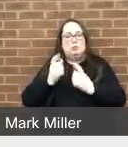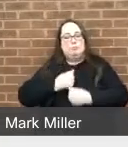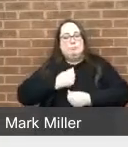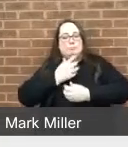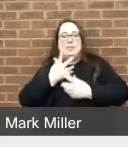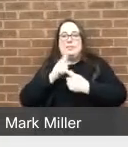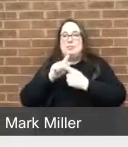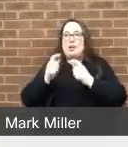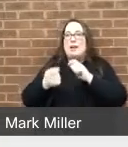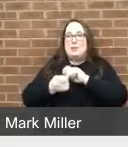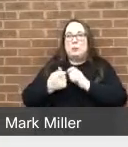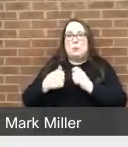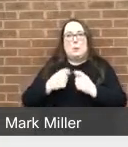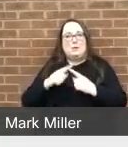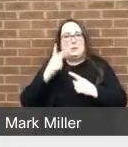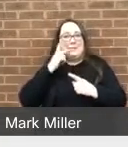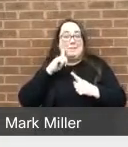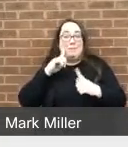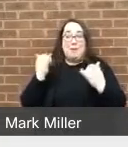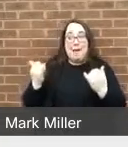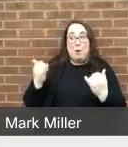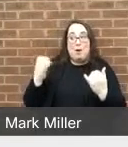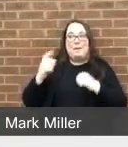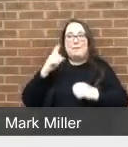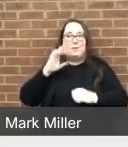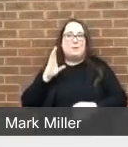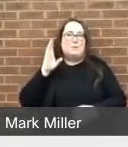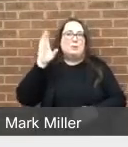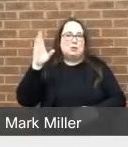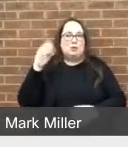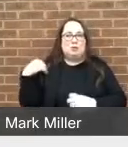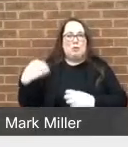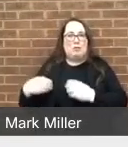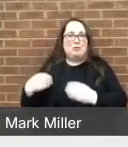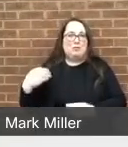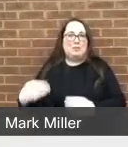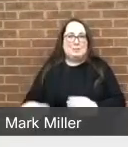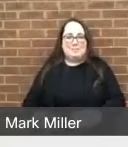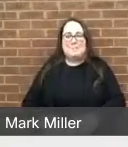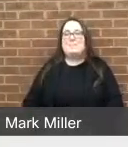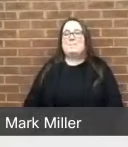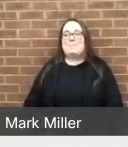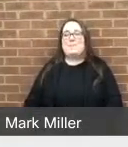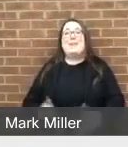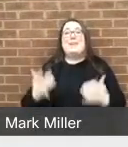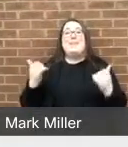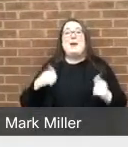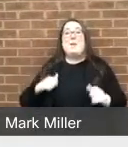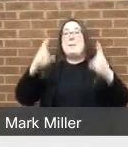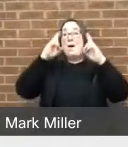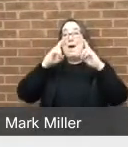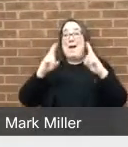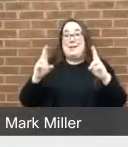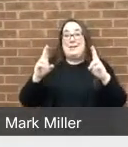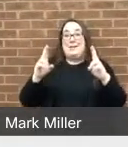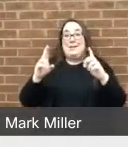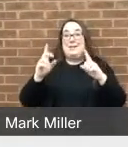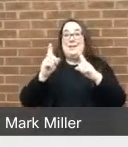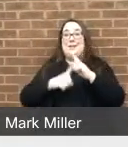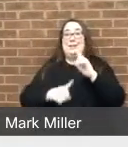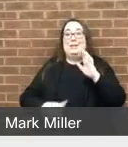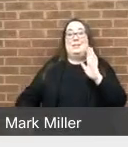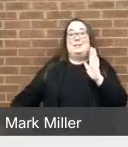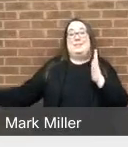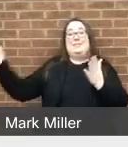change we want to see for current and future generations. And now it's my honor to sign